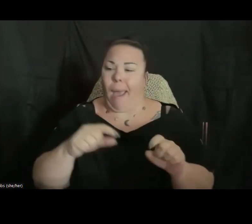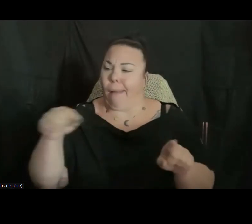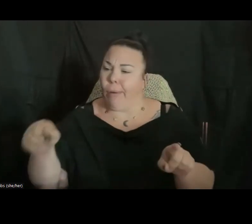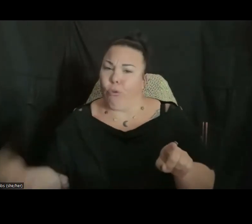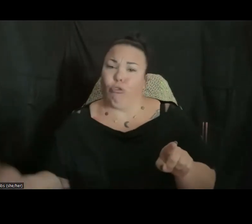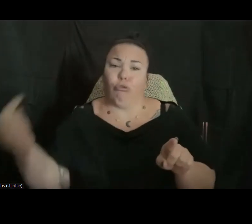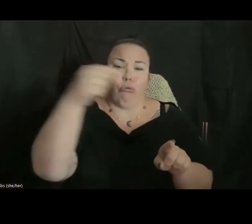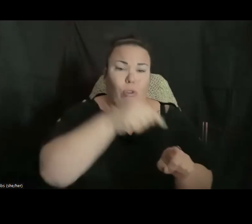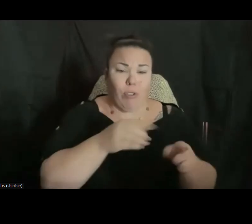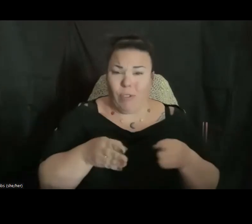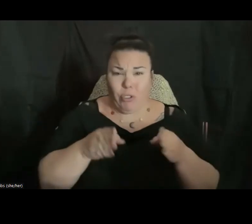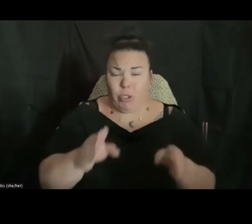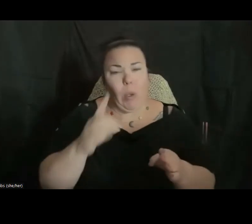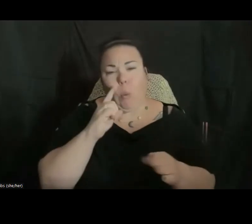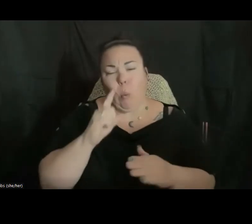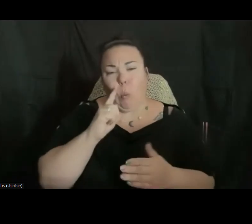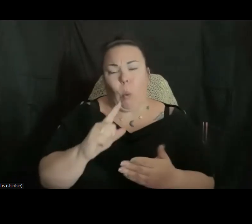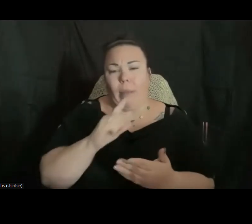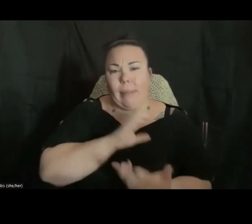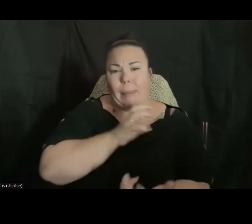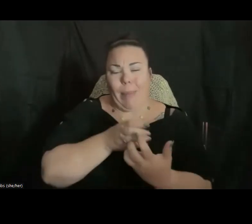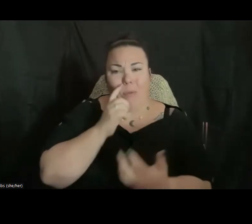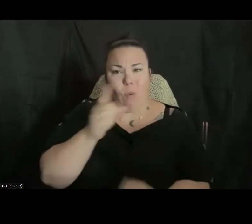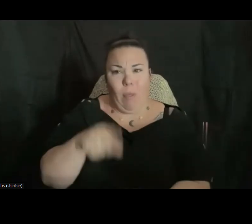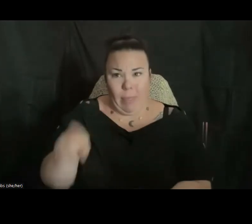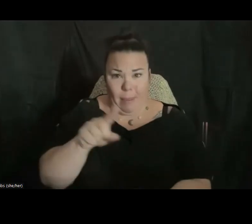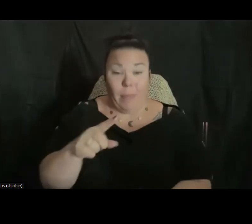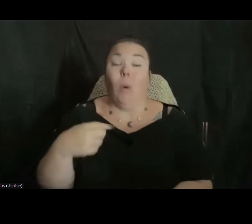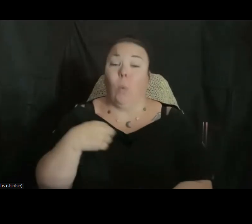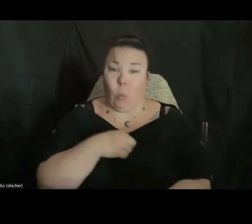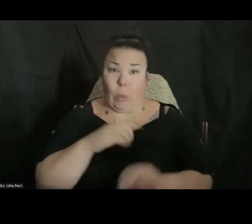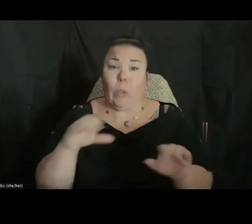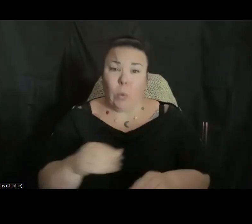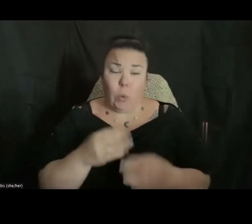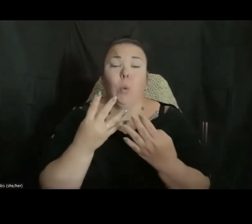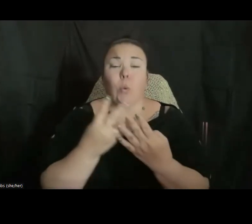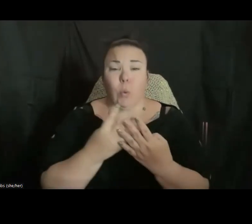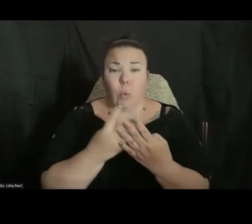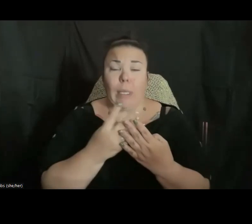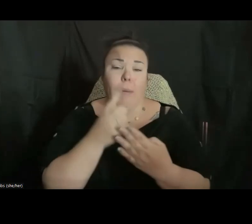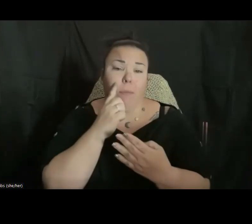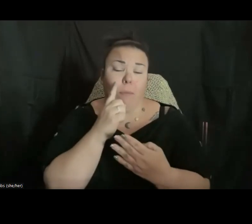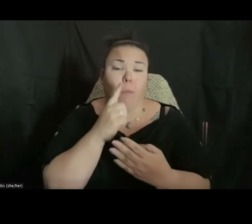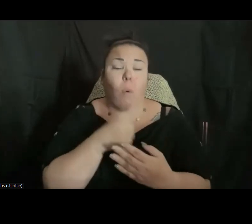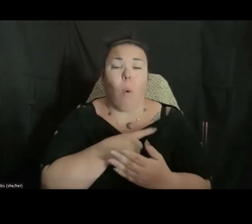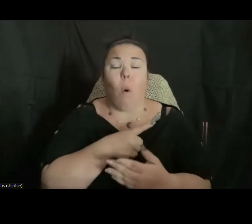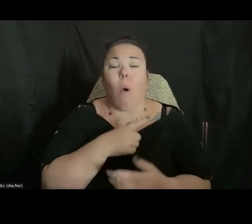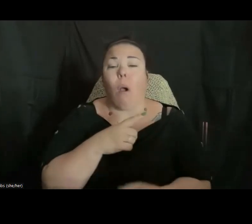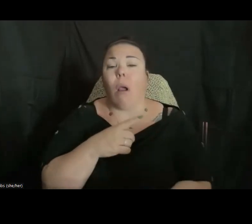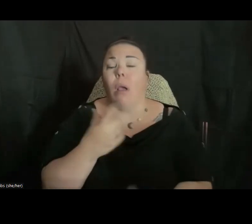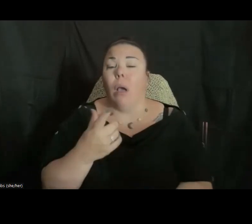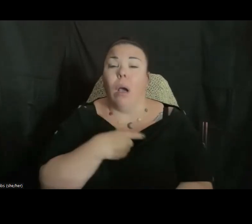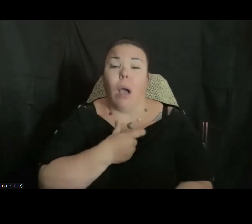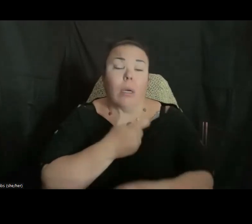So again, we can do screeners, and we do screen for depression, substance use. We are working to